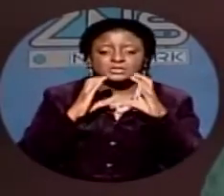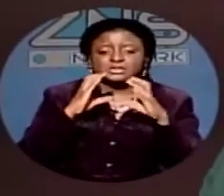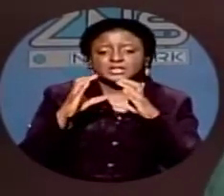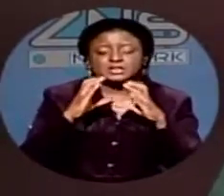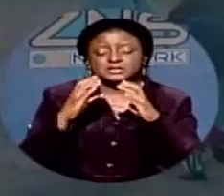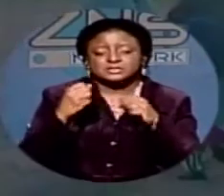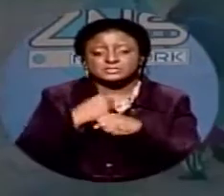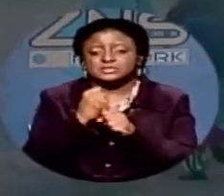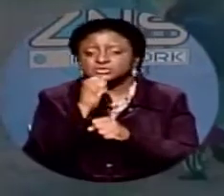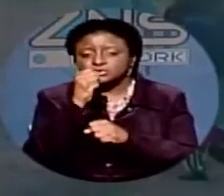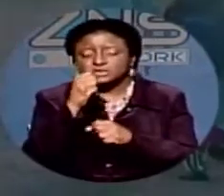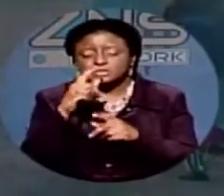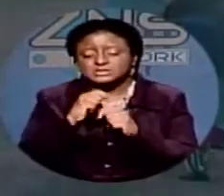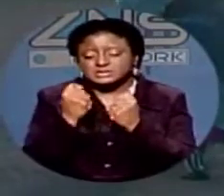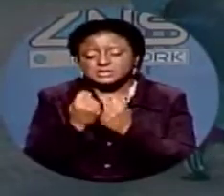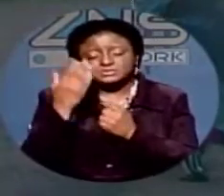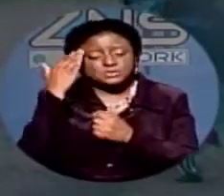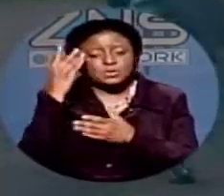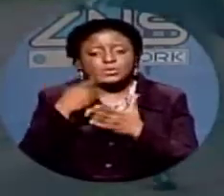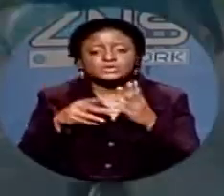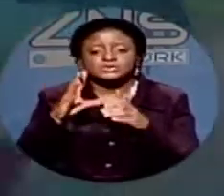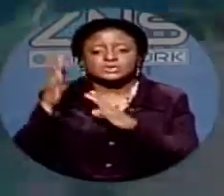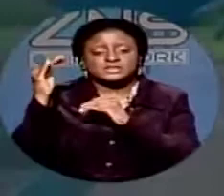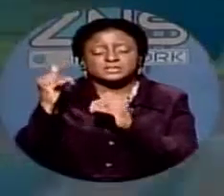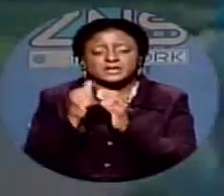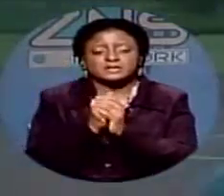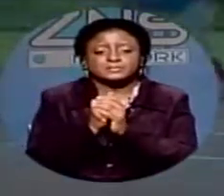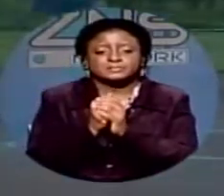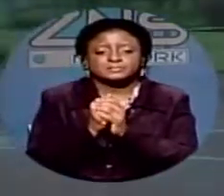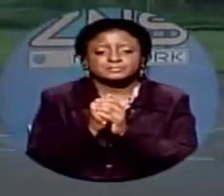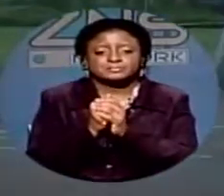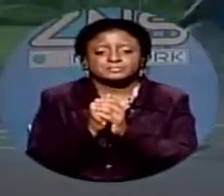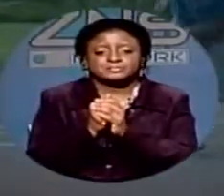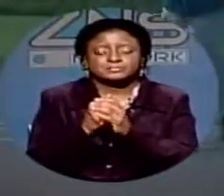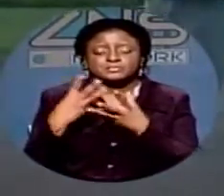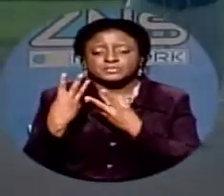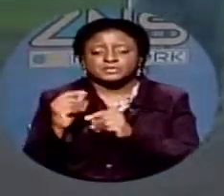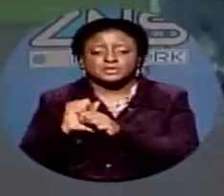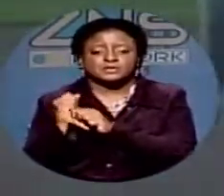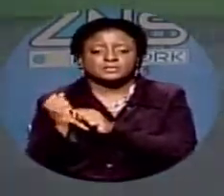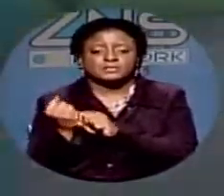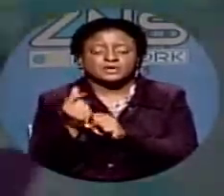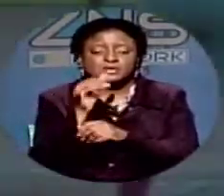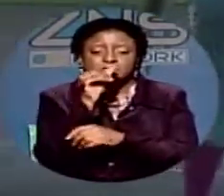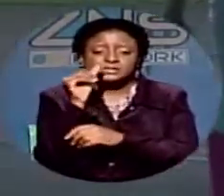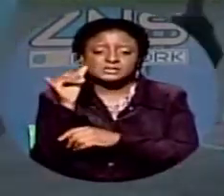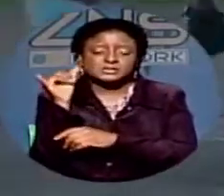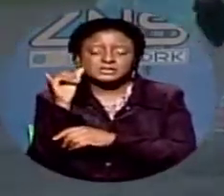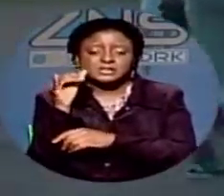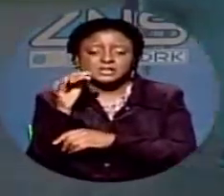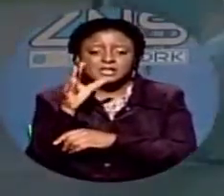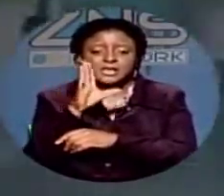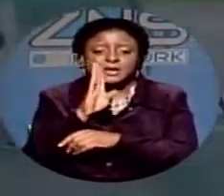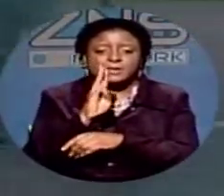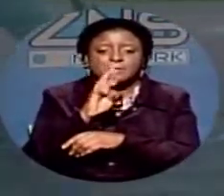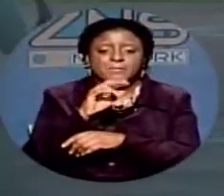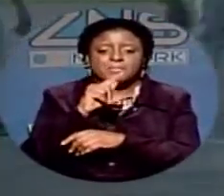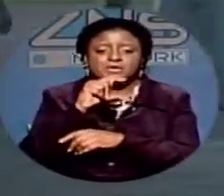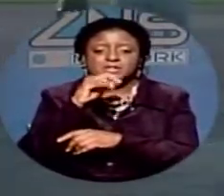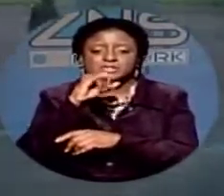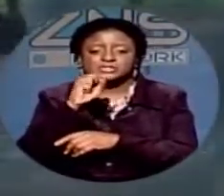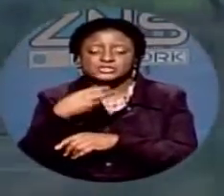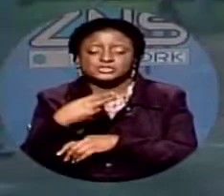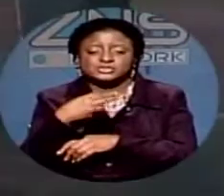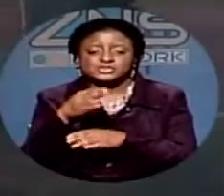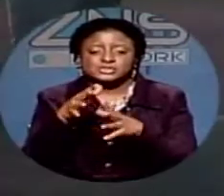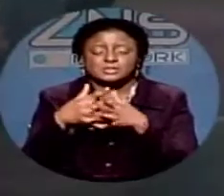here. Bankers League softball semifinal action yesterday at the Bankers softball field saw British American eliminating